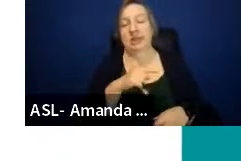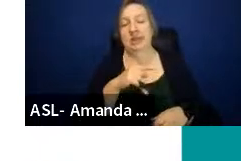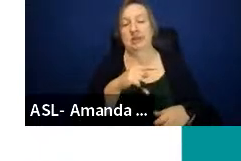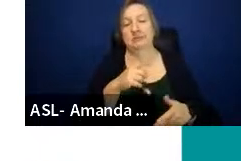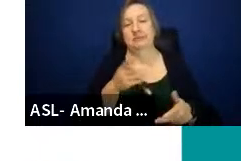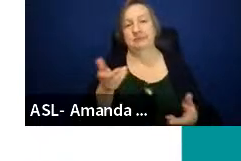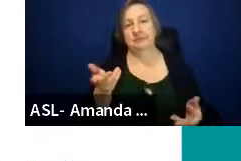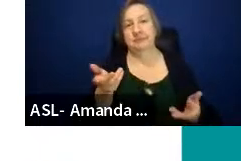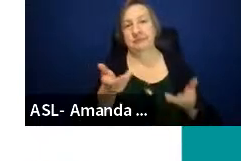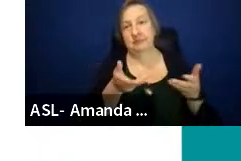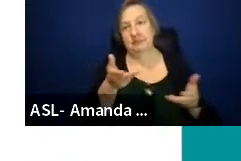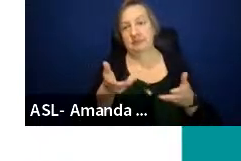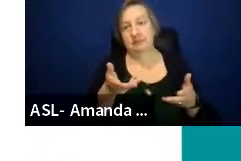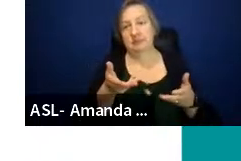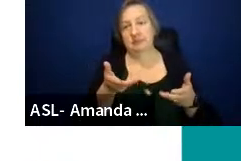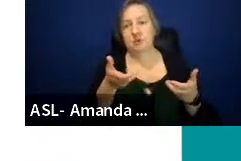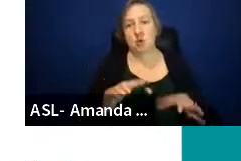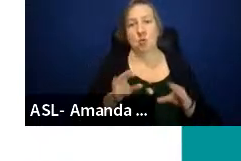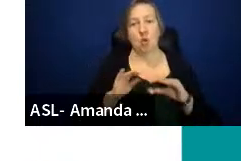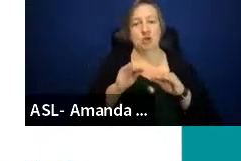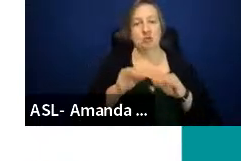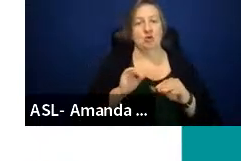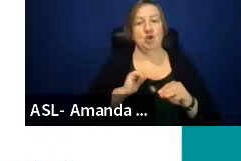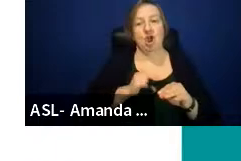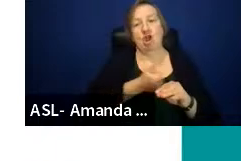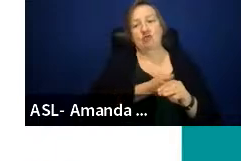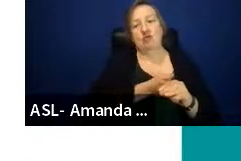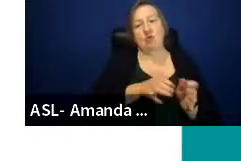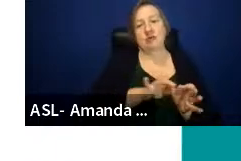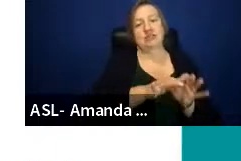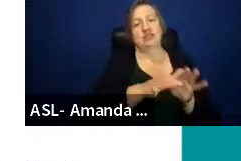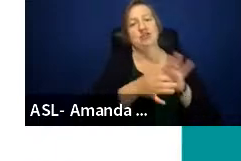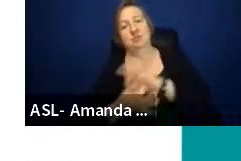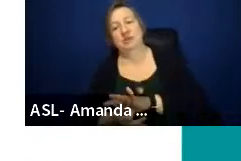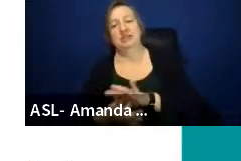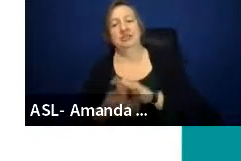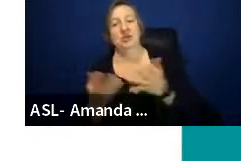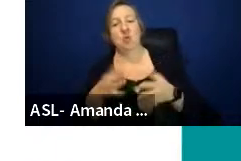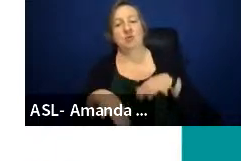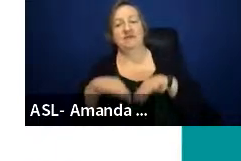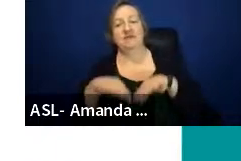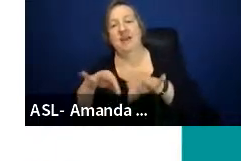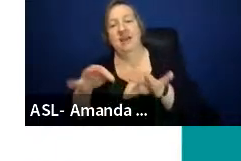not put our own interpretation on findings. So we're really